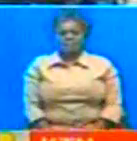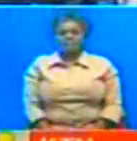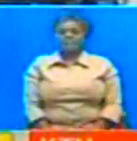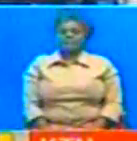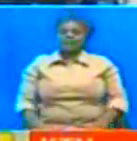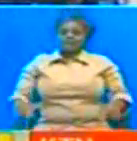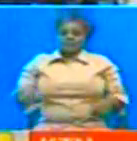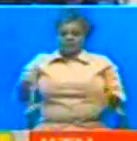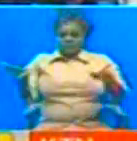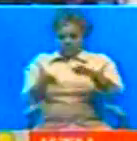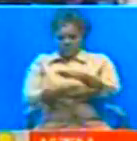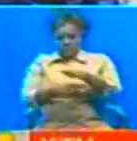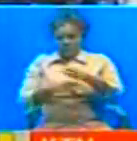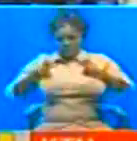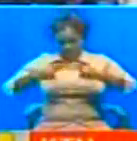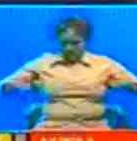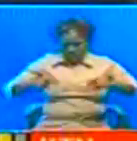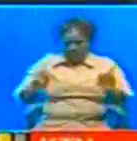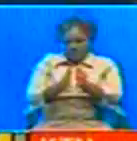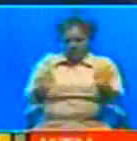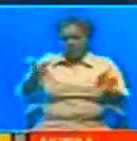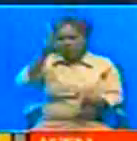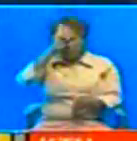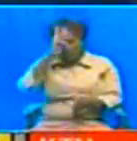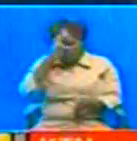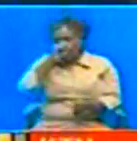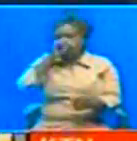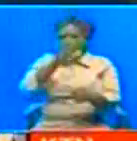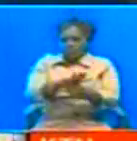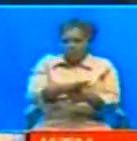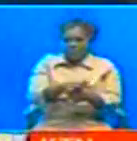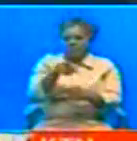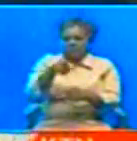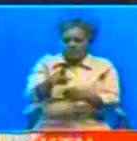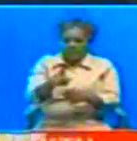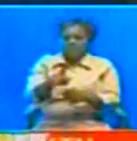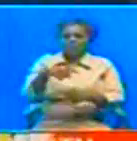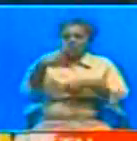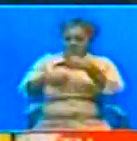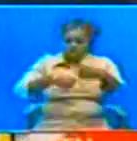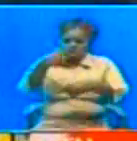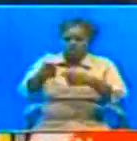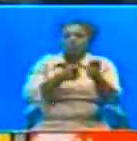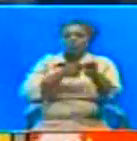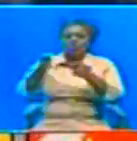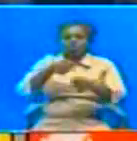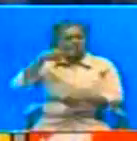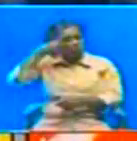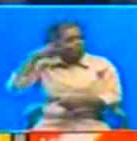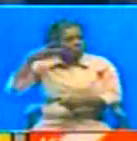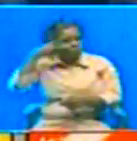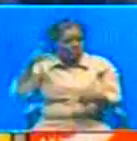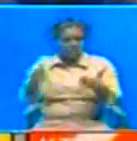upande wake, kaimu inspekta wa polisi Samuel Arachi amemhakikishia Kimaiyo idara ya polisi itaendelea kukabiliana na ugaidi na visa